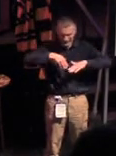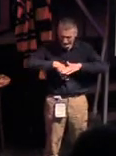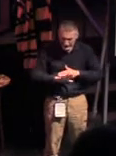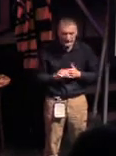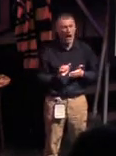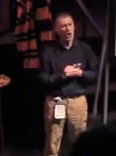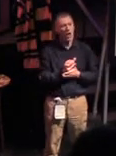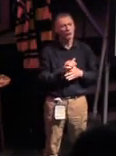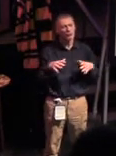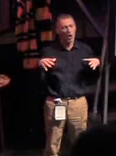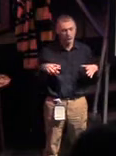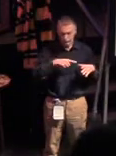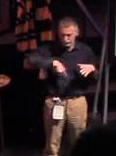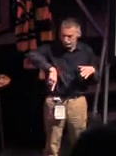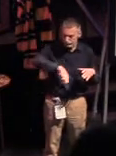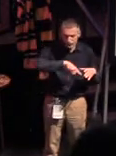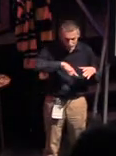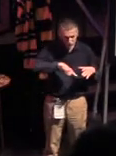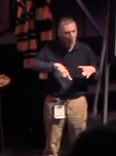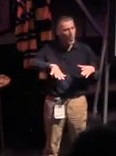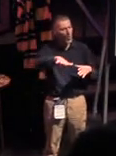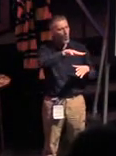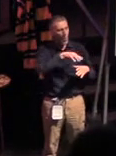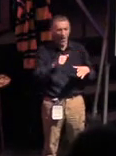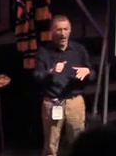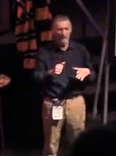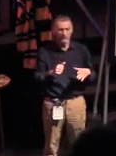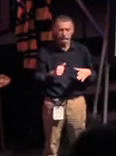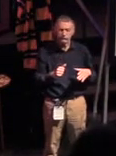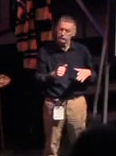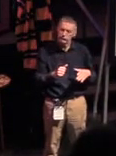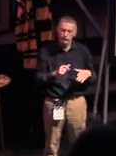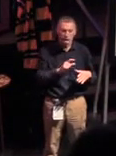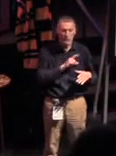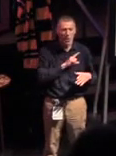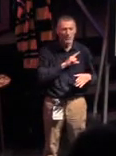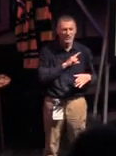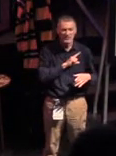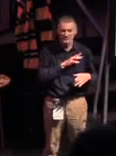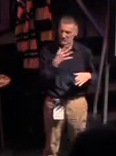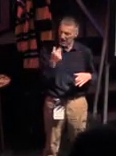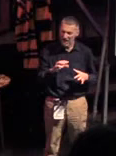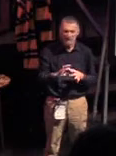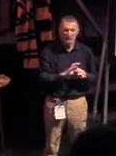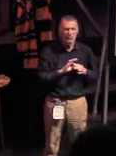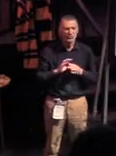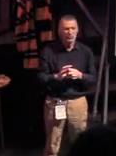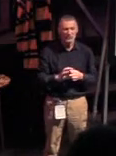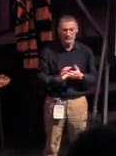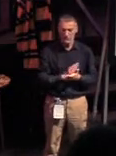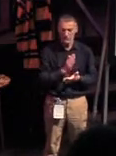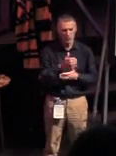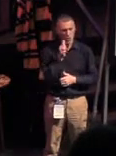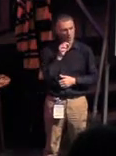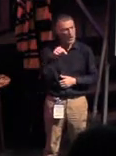cultural establishments, you'll see a sense of purpose. You'll see unity in people